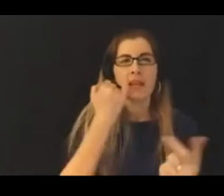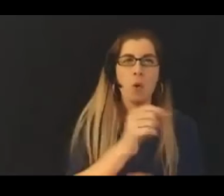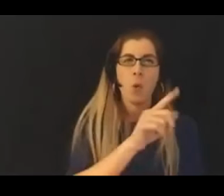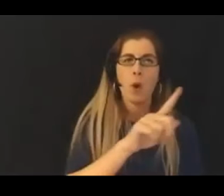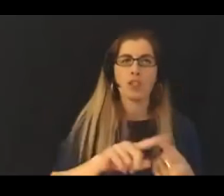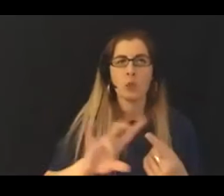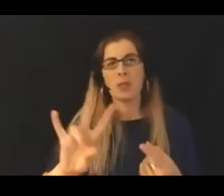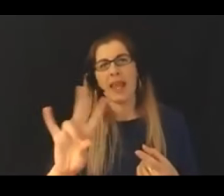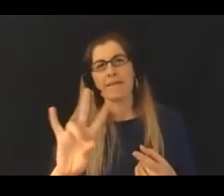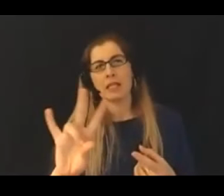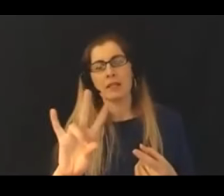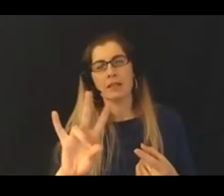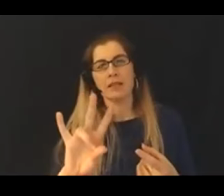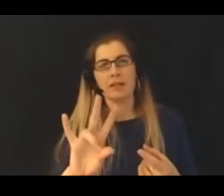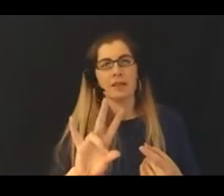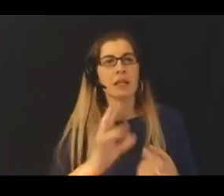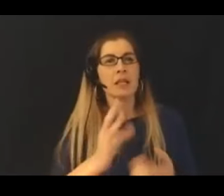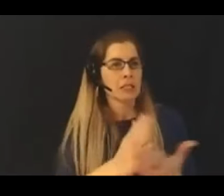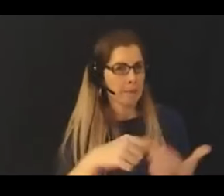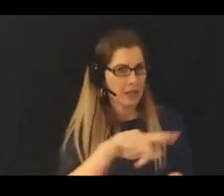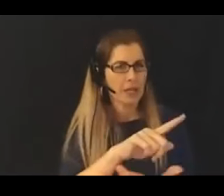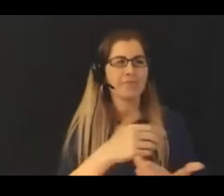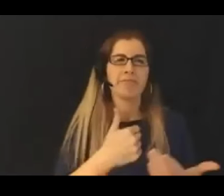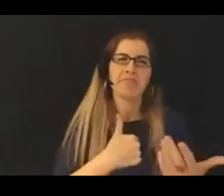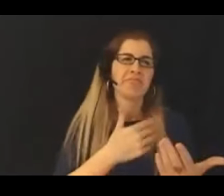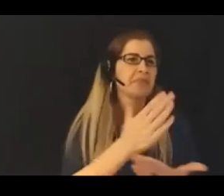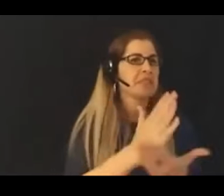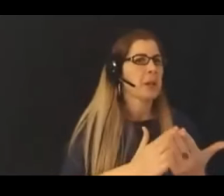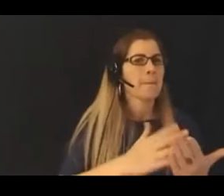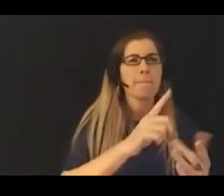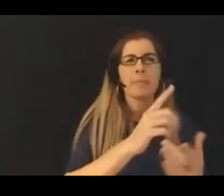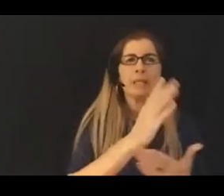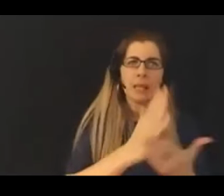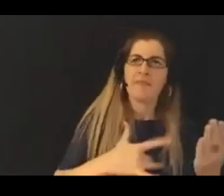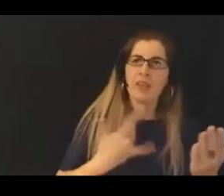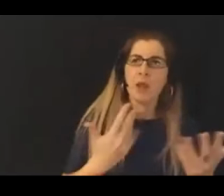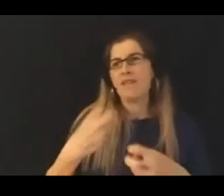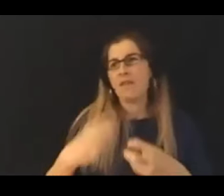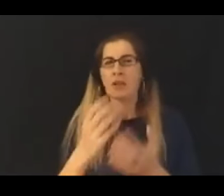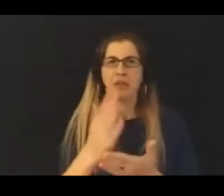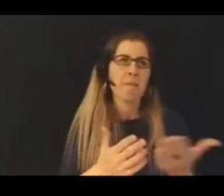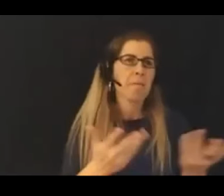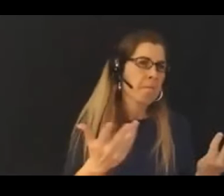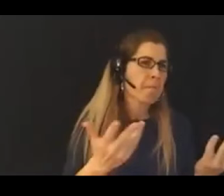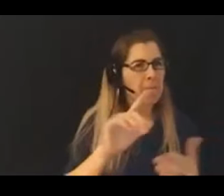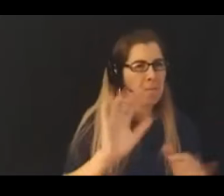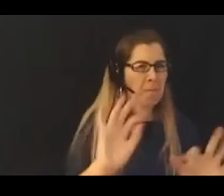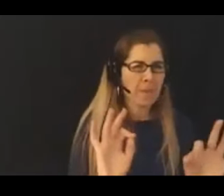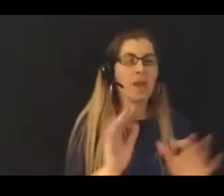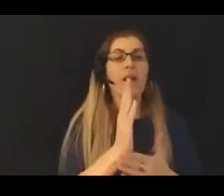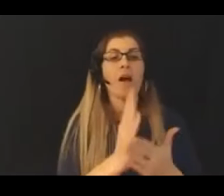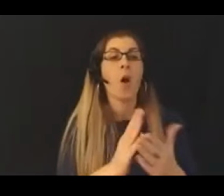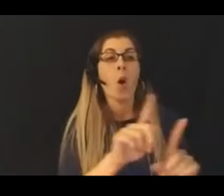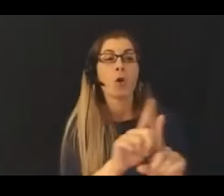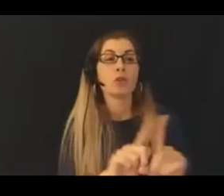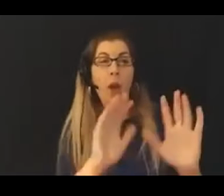7. So people did, have, again, a range of experiences there. And then in terms of enjoyment, on a scale from 1 to 10, how